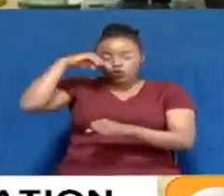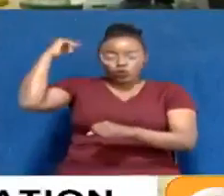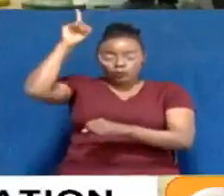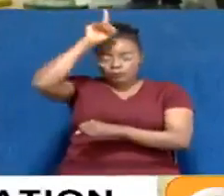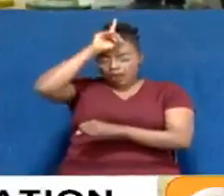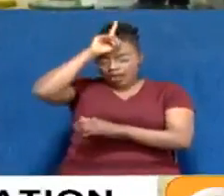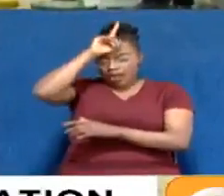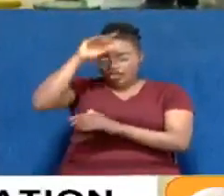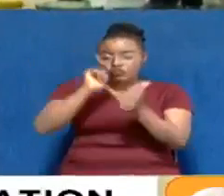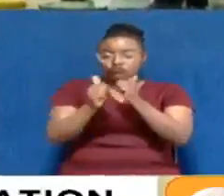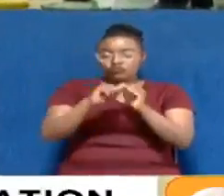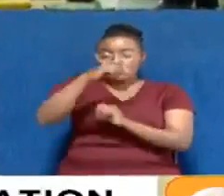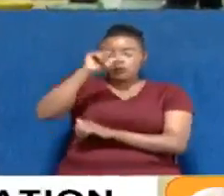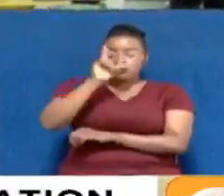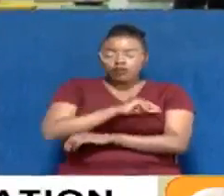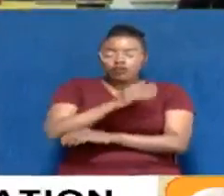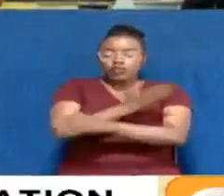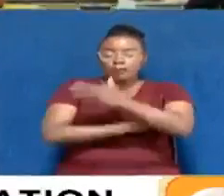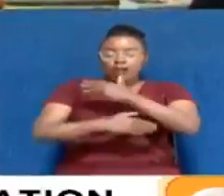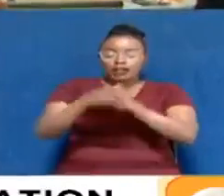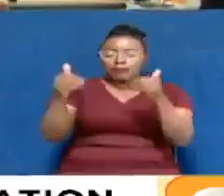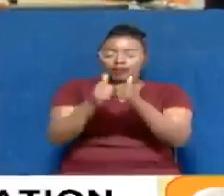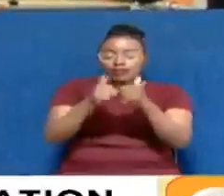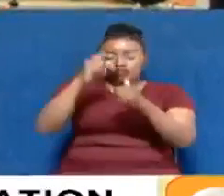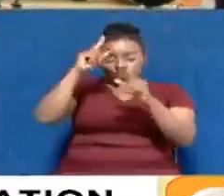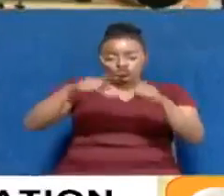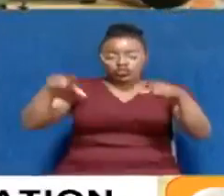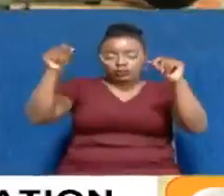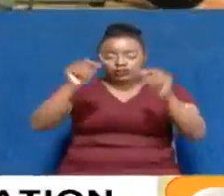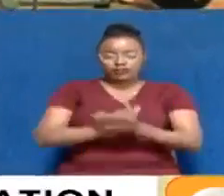competition is the last qualifier for the Tokyo Paralympic Games. Mike Okinyi for Citizen TV.